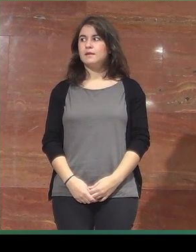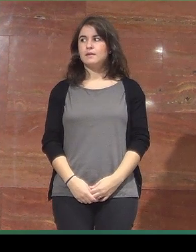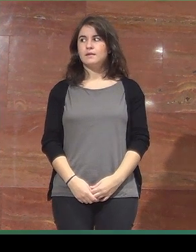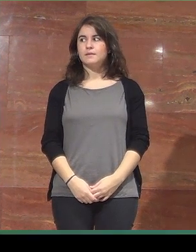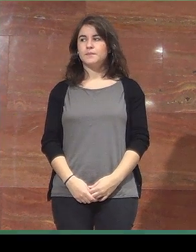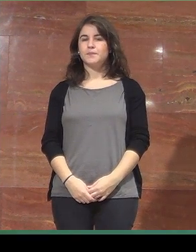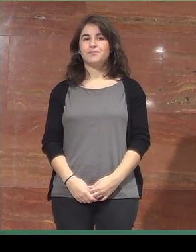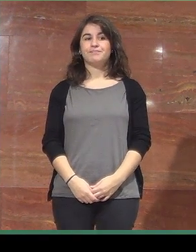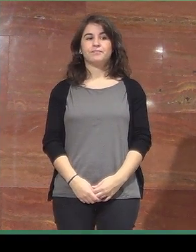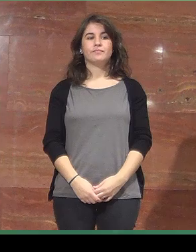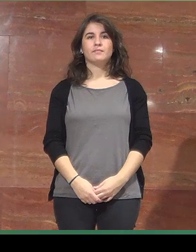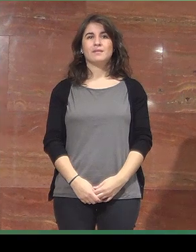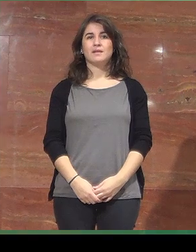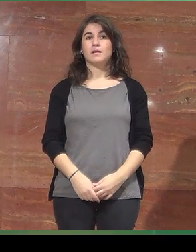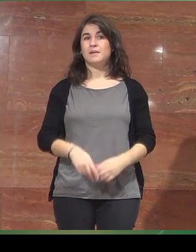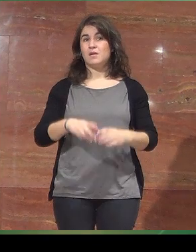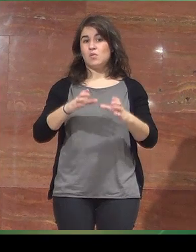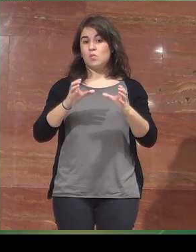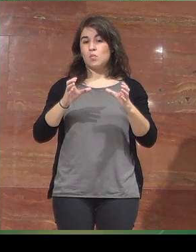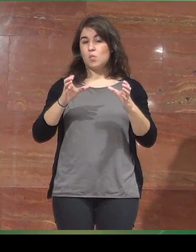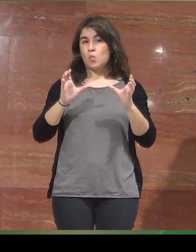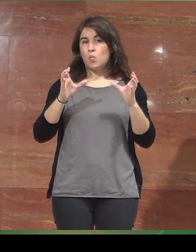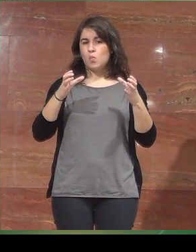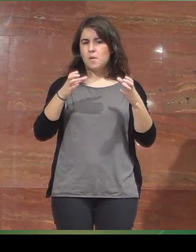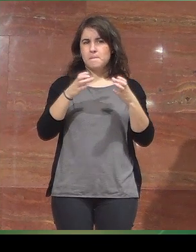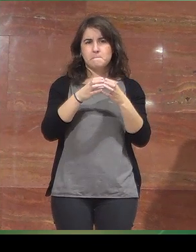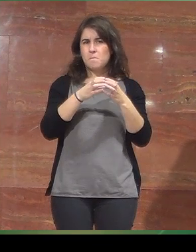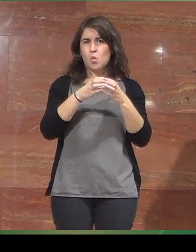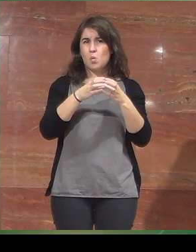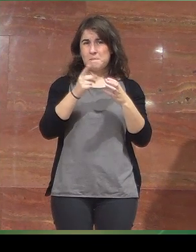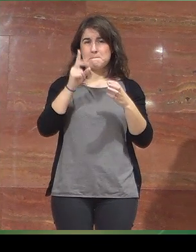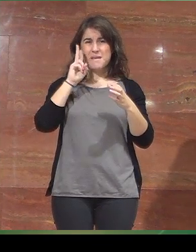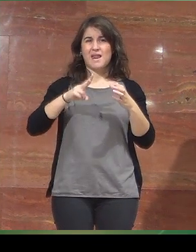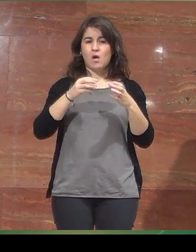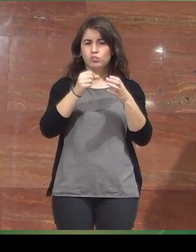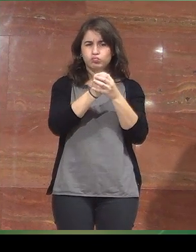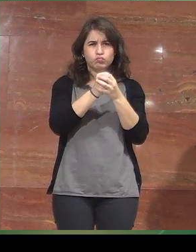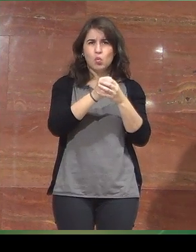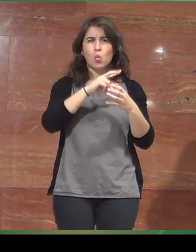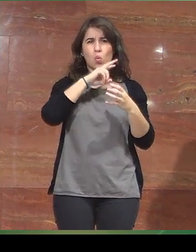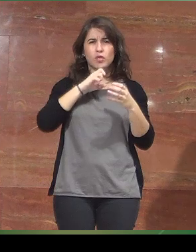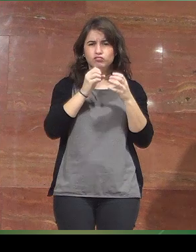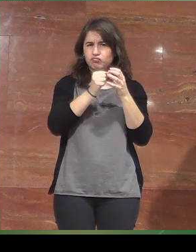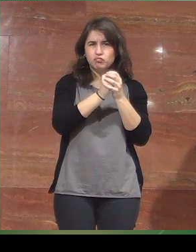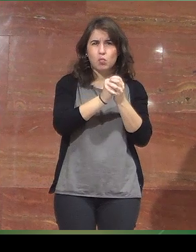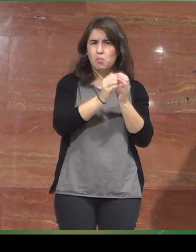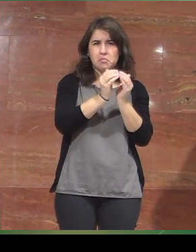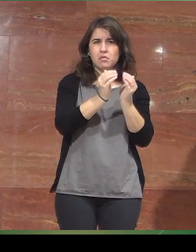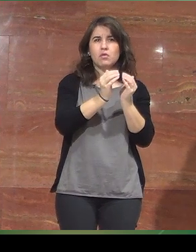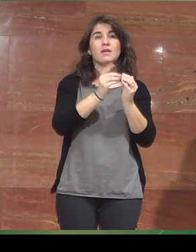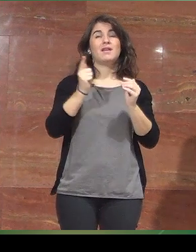was before often in concentration lagers, I don't know how you say